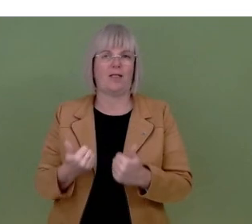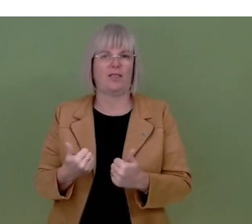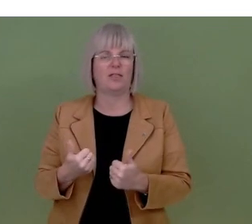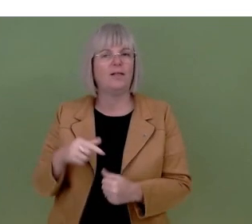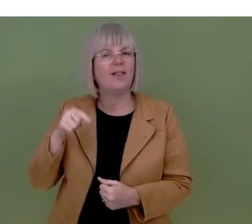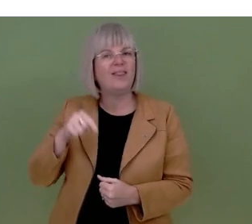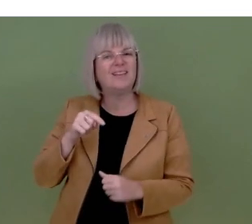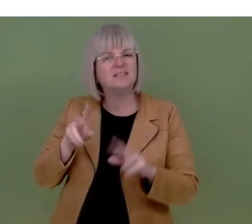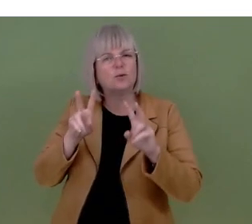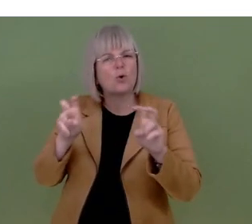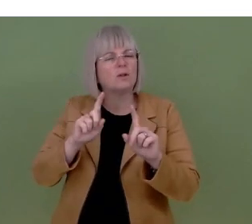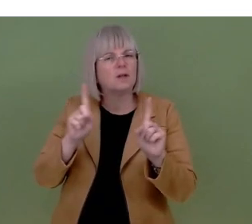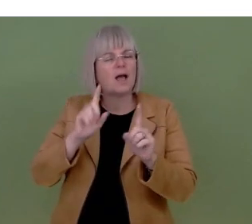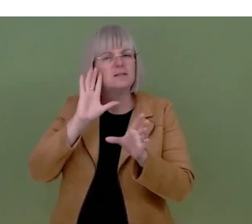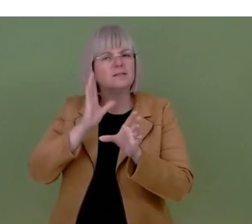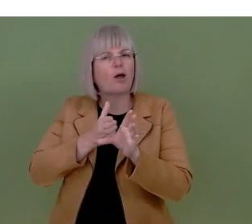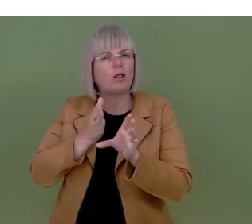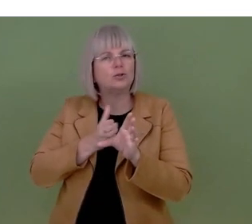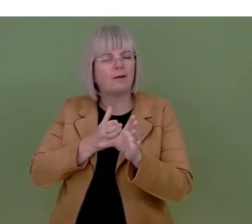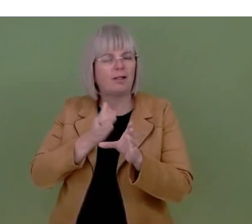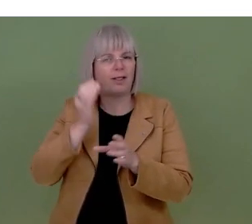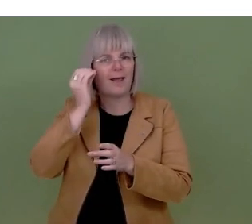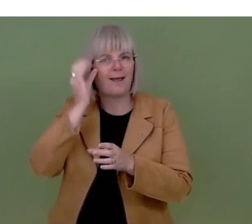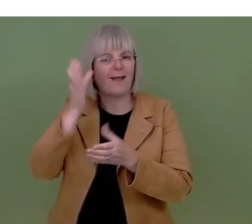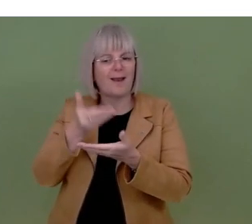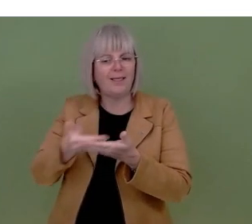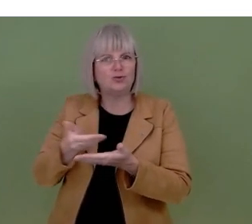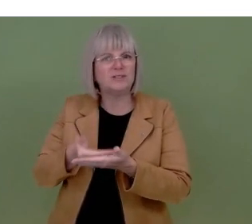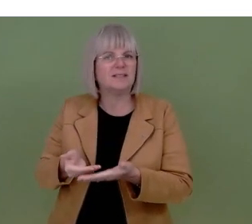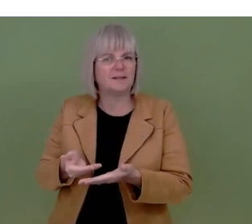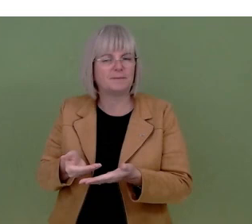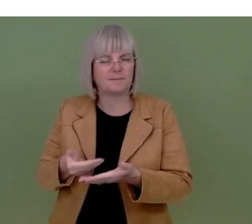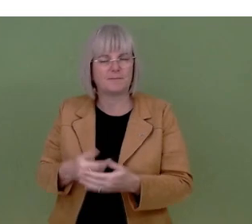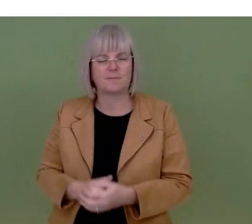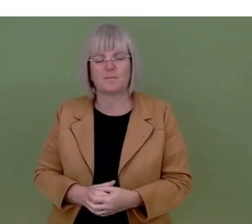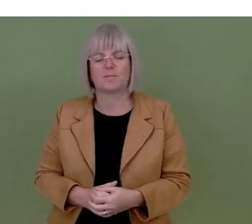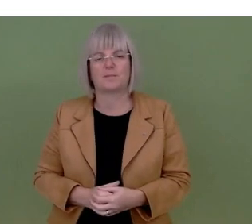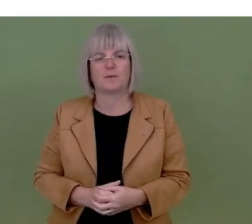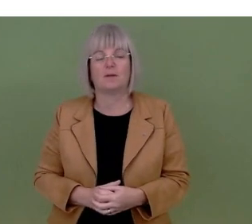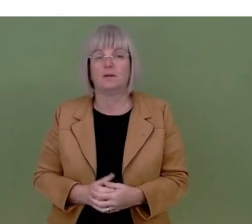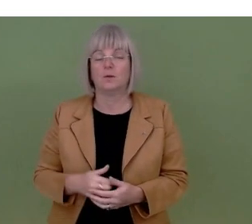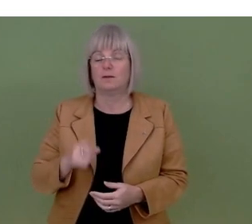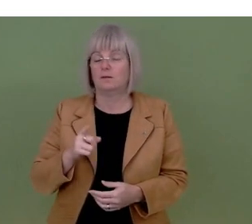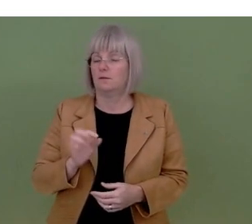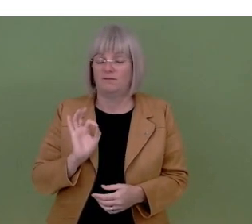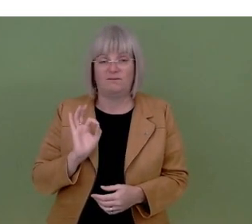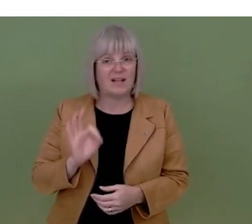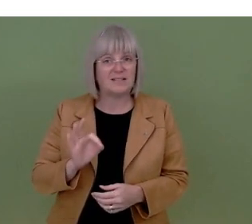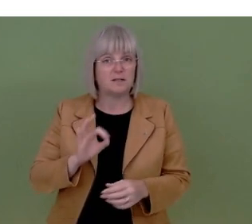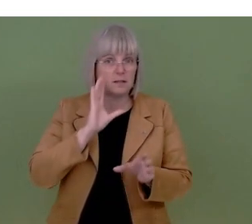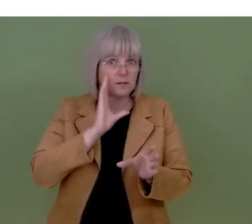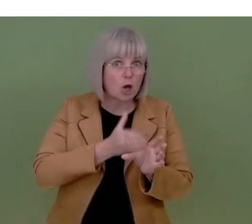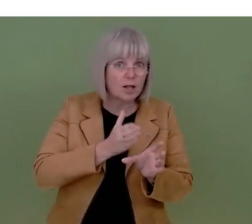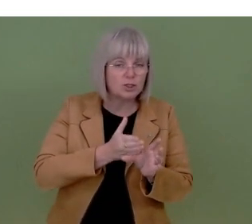literacy. So in addition to the fantastic psychologists and psychological